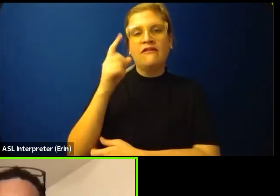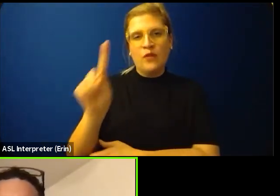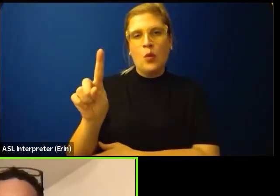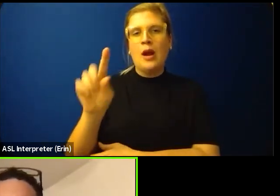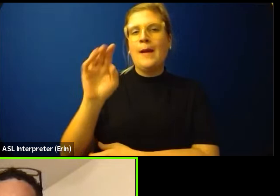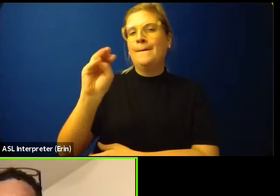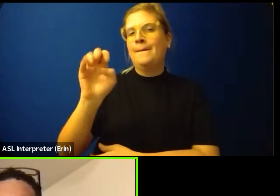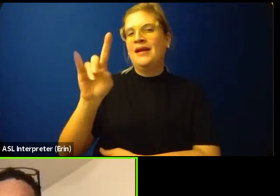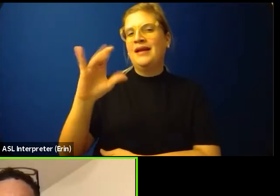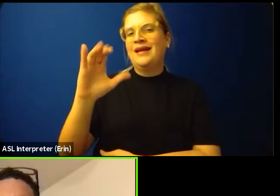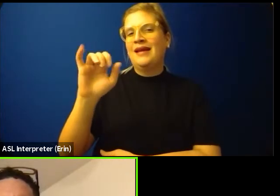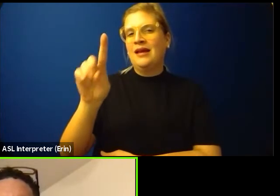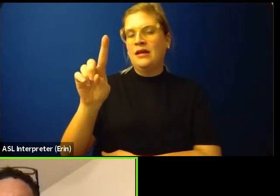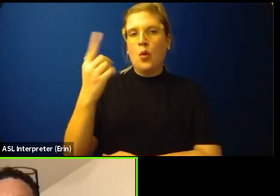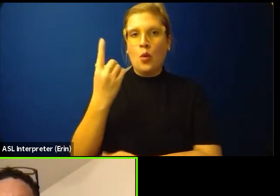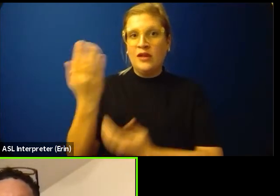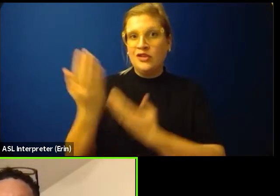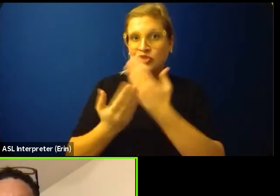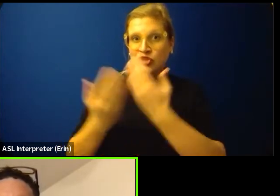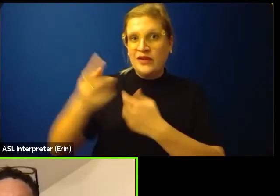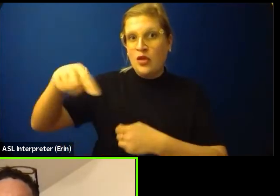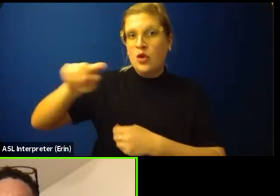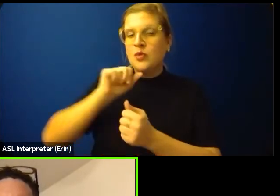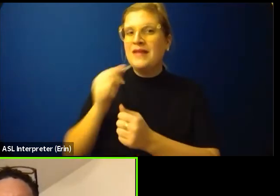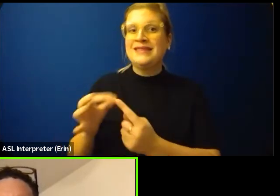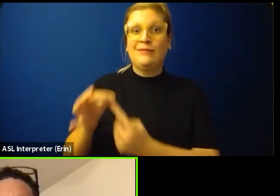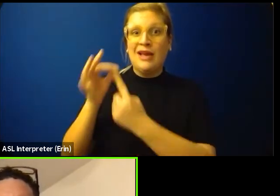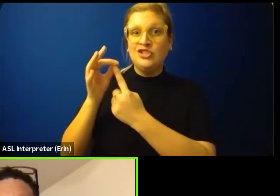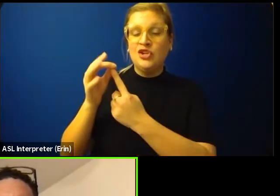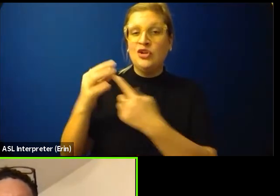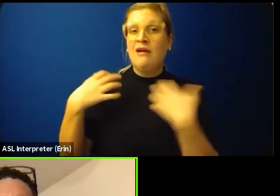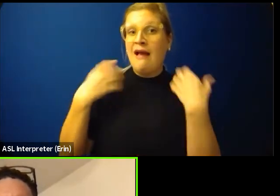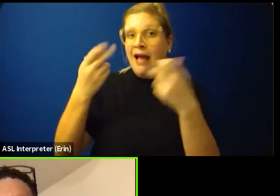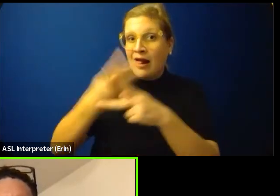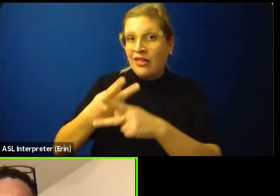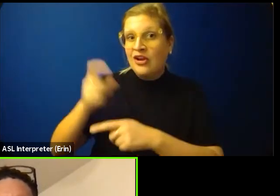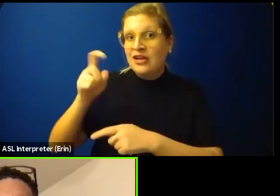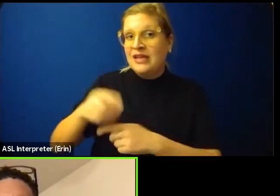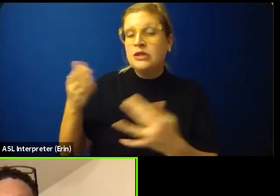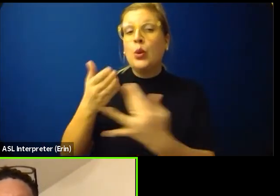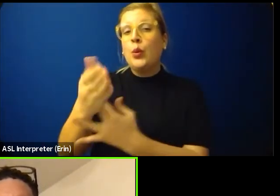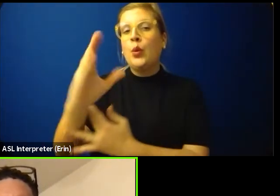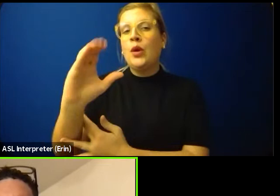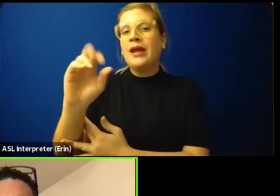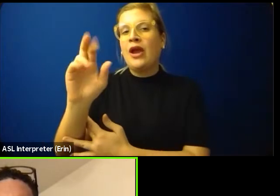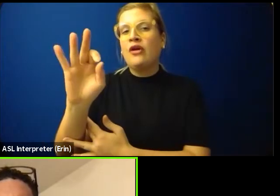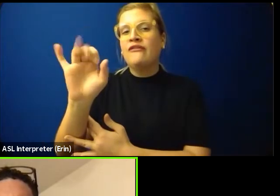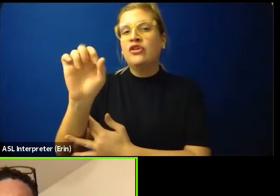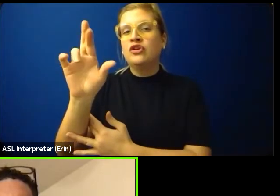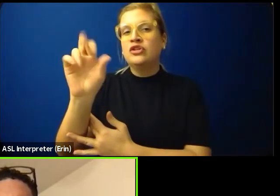now we're only serving those adults with special healthcare needs through CareFirst Medicaid. Okay.